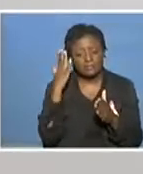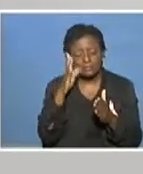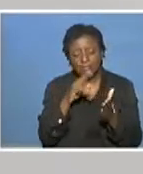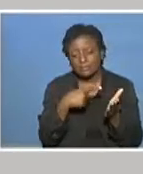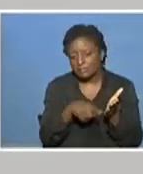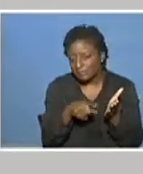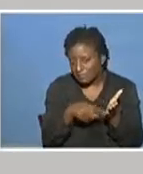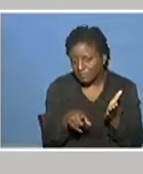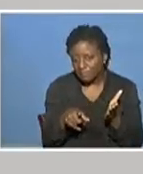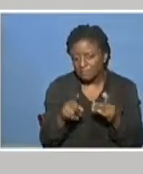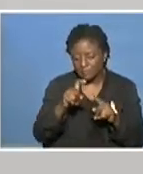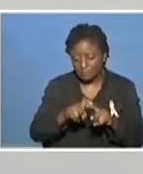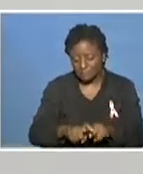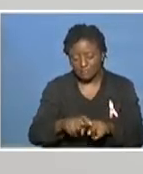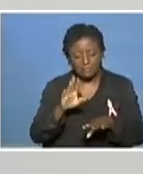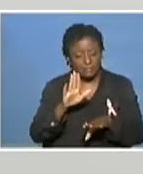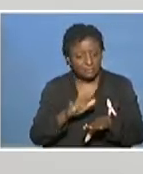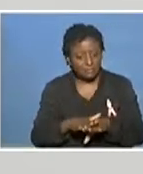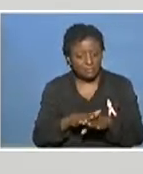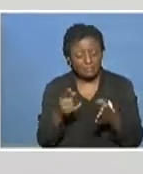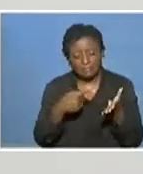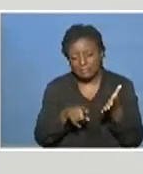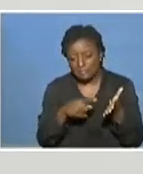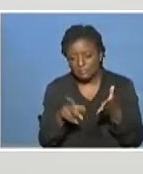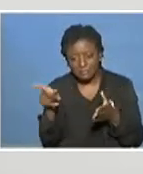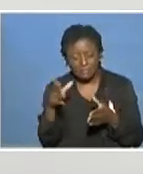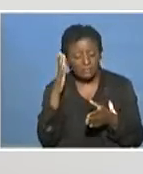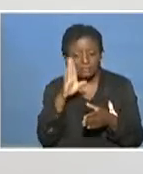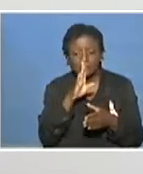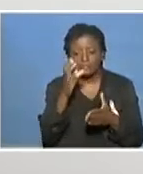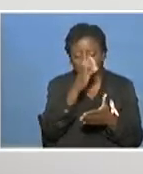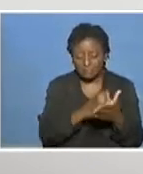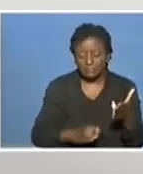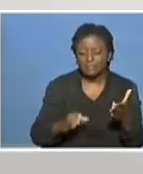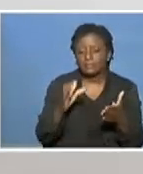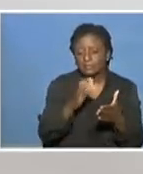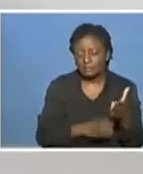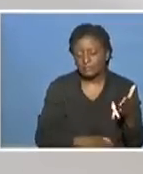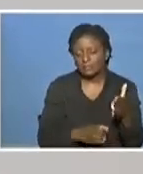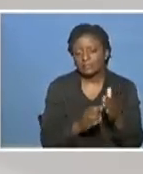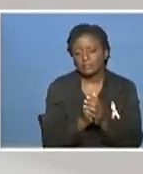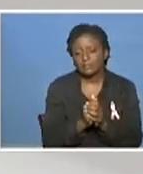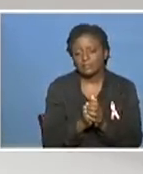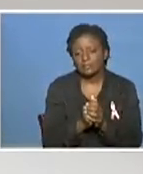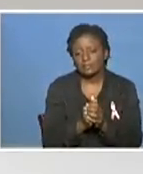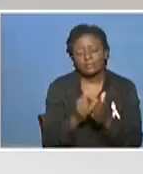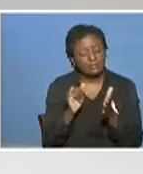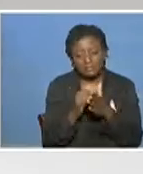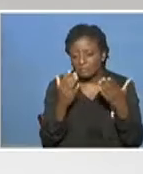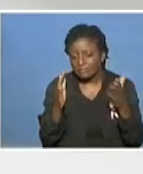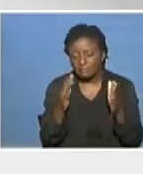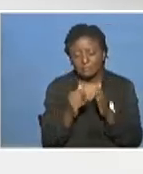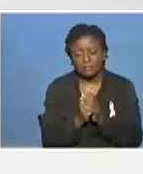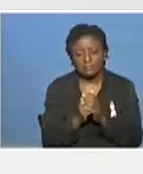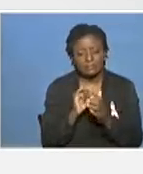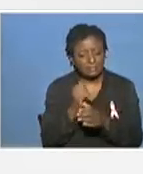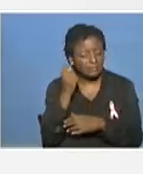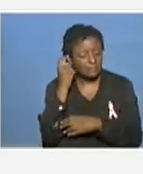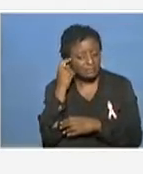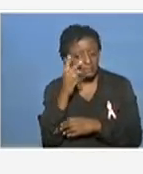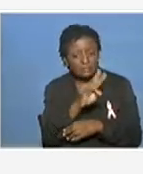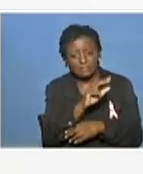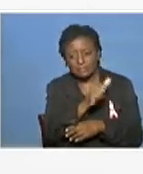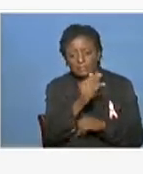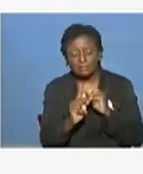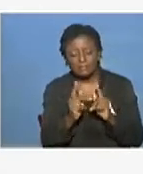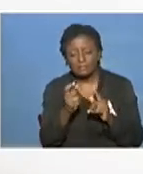and based on the investigations, he will be charged. And that's it. And I think 2 other persons